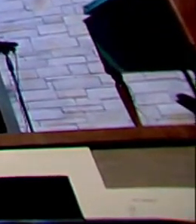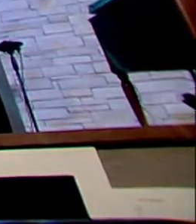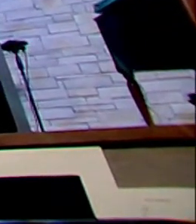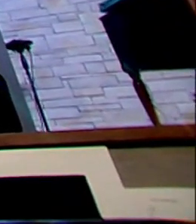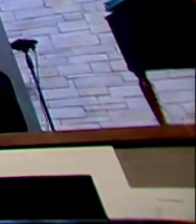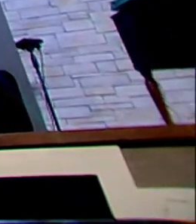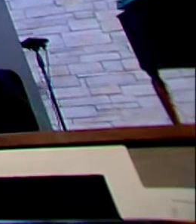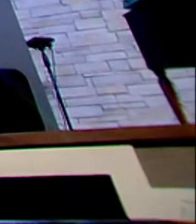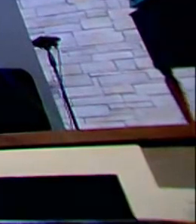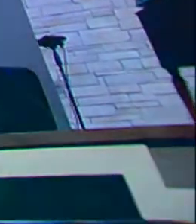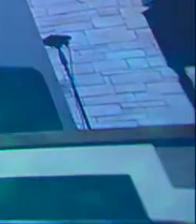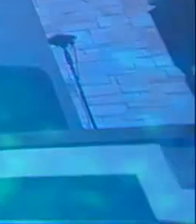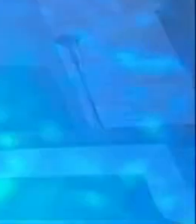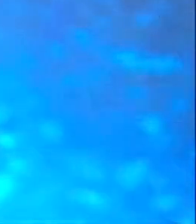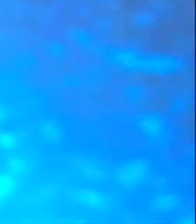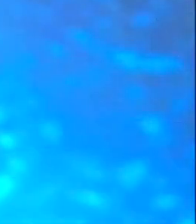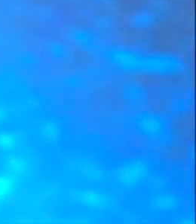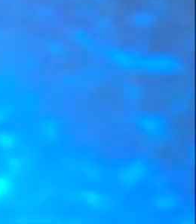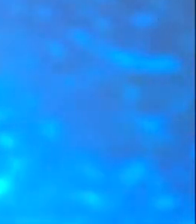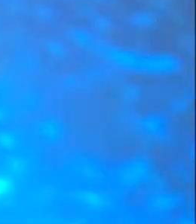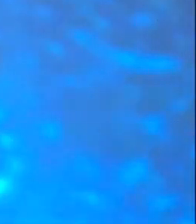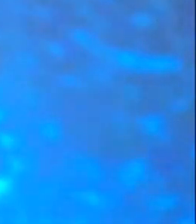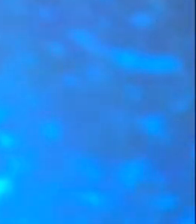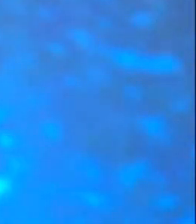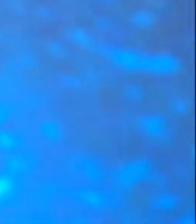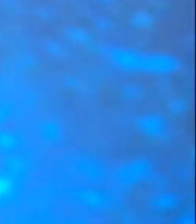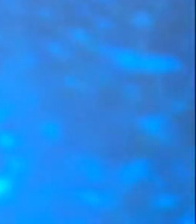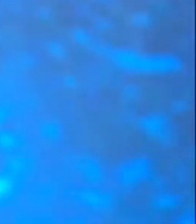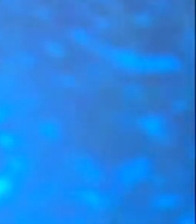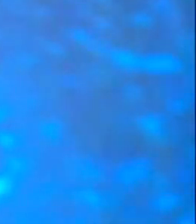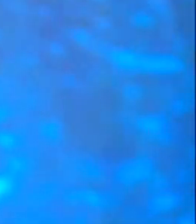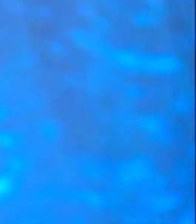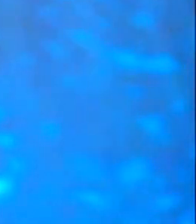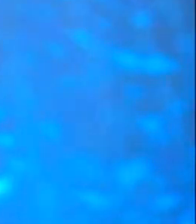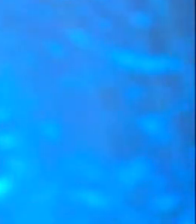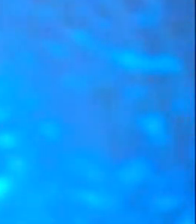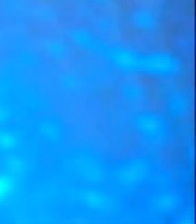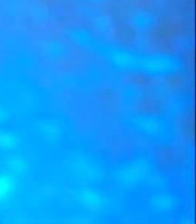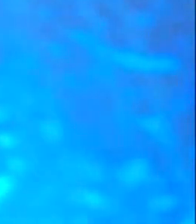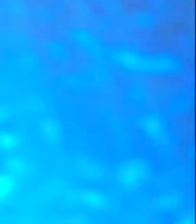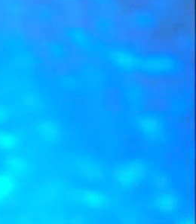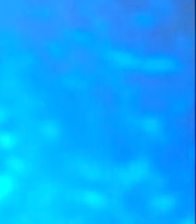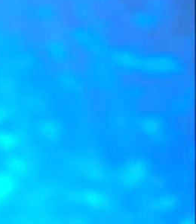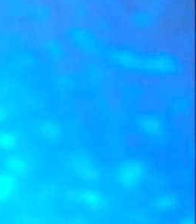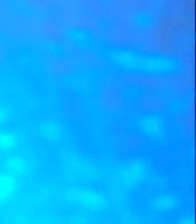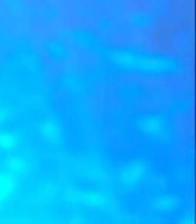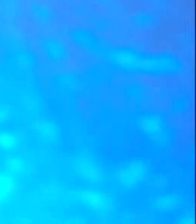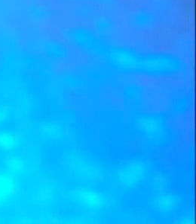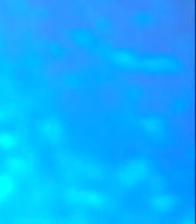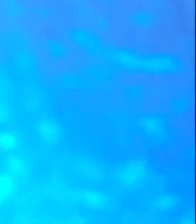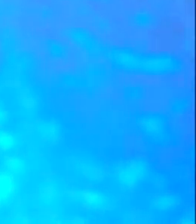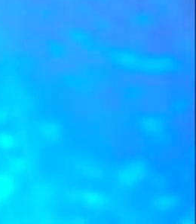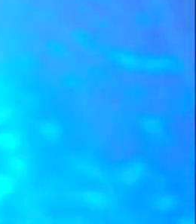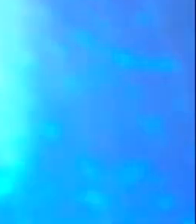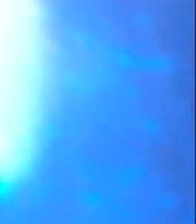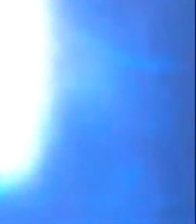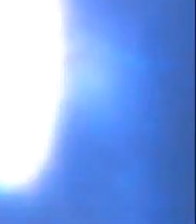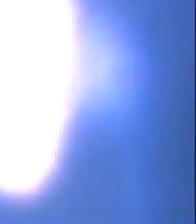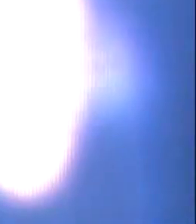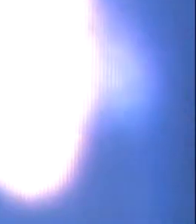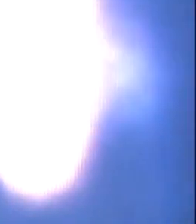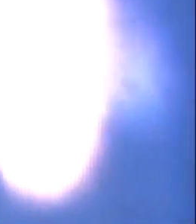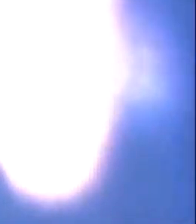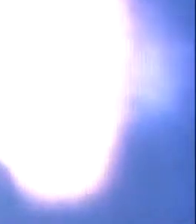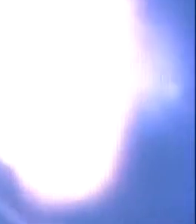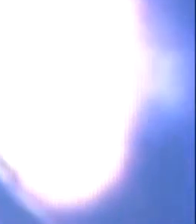sitting, right there. Hallelujah. You are the living word. You are, you are, you are. Your word